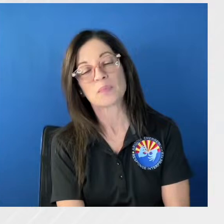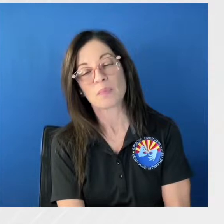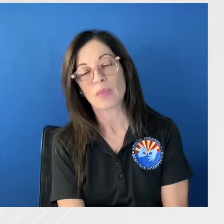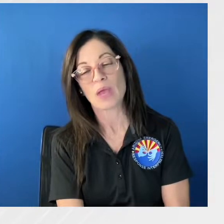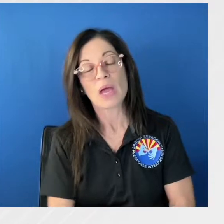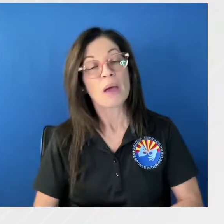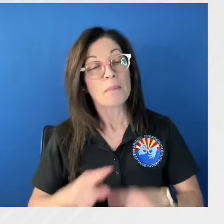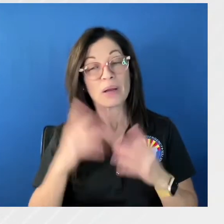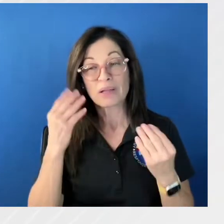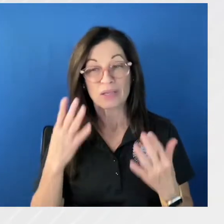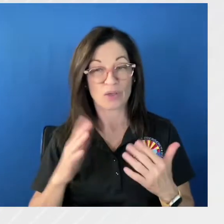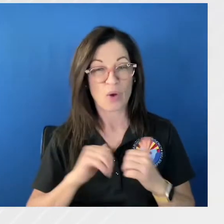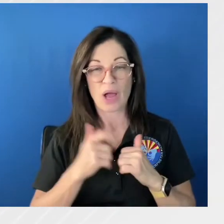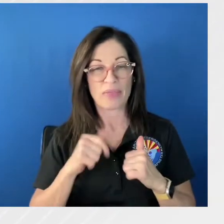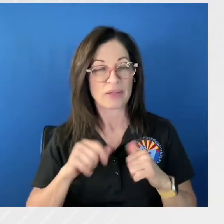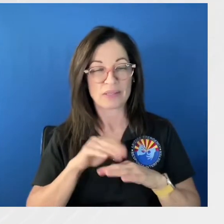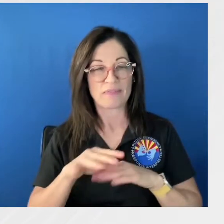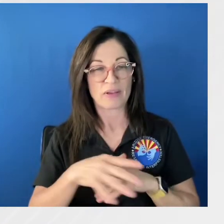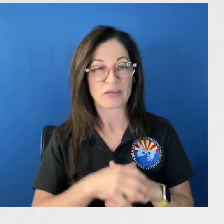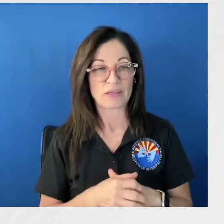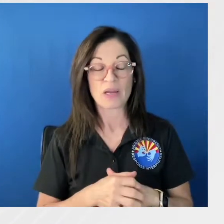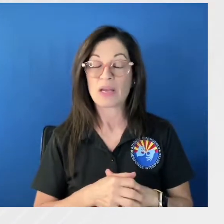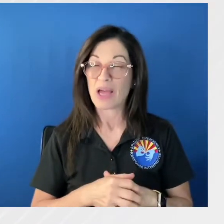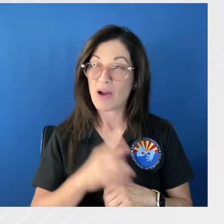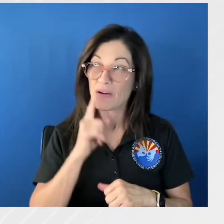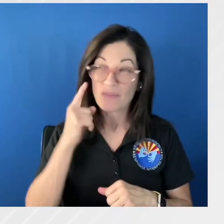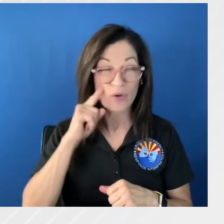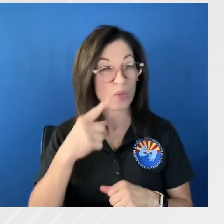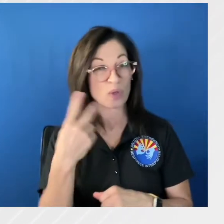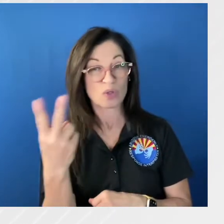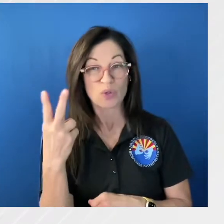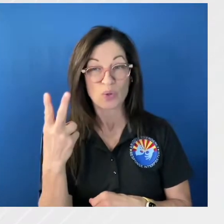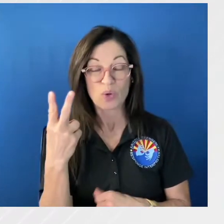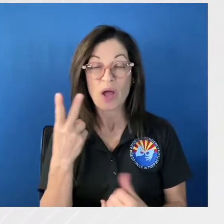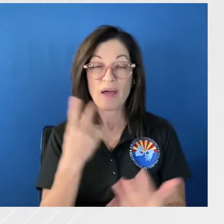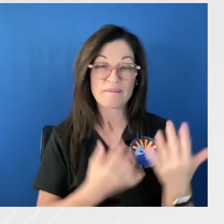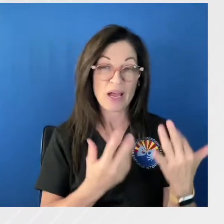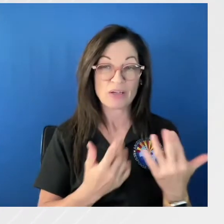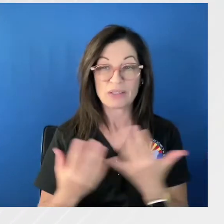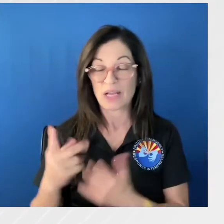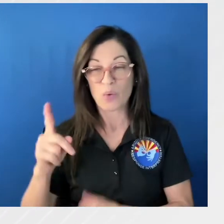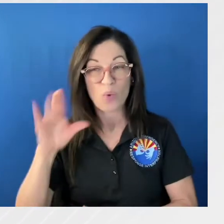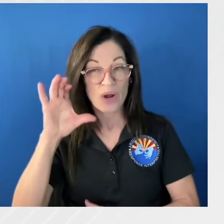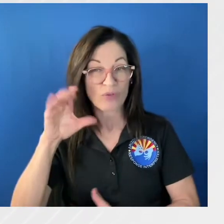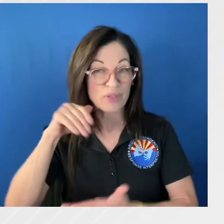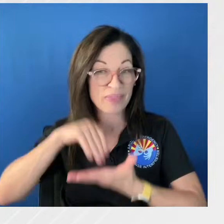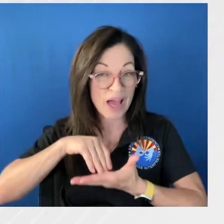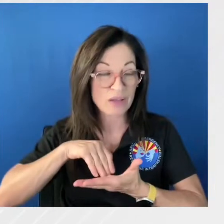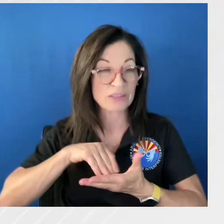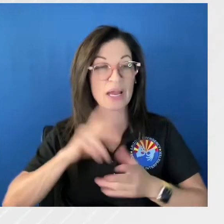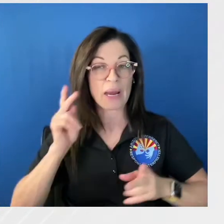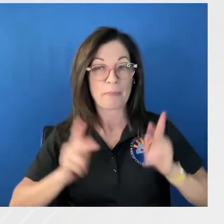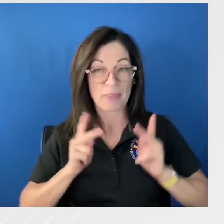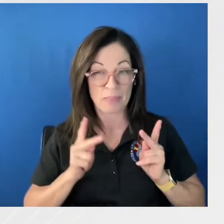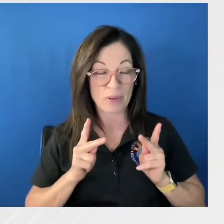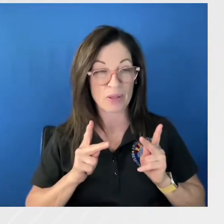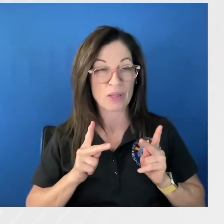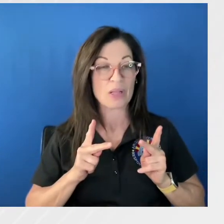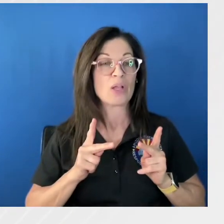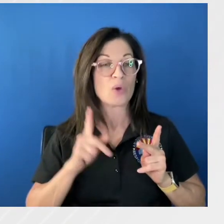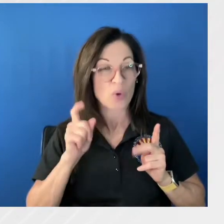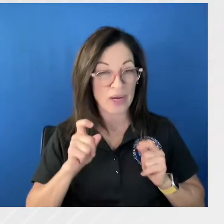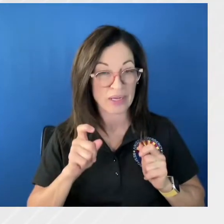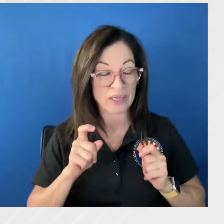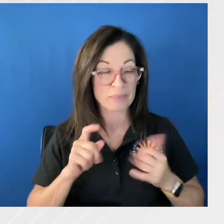is affected. I mean, overall, between the two fires, it's 100,000 residents that have been completely impositioned and